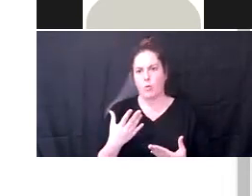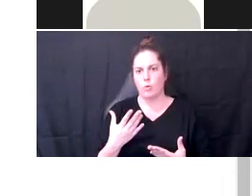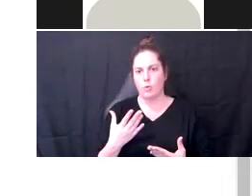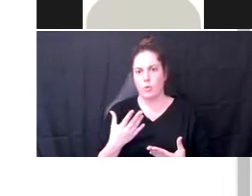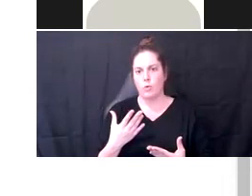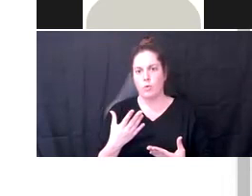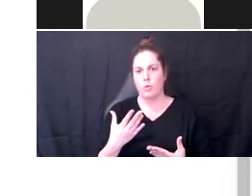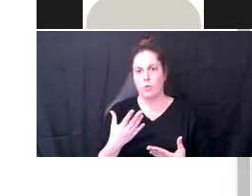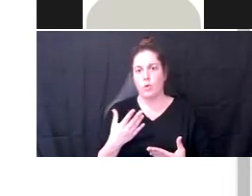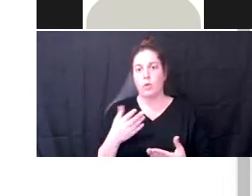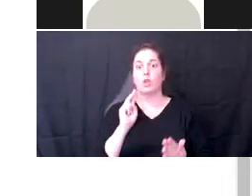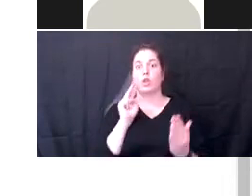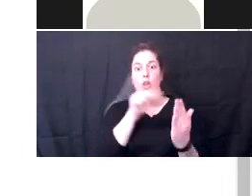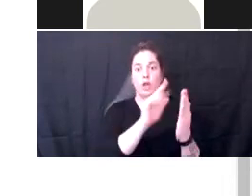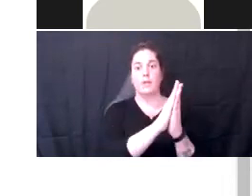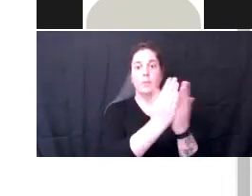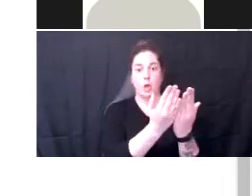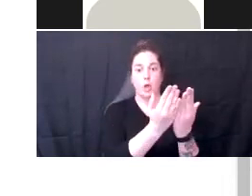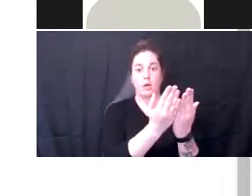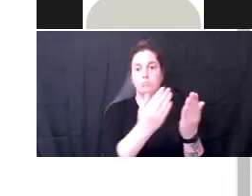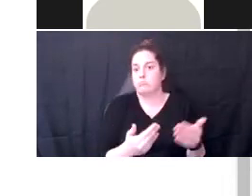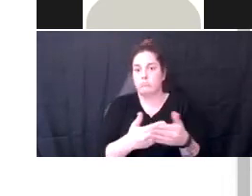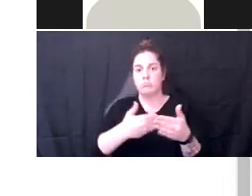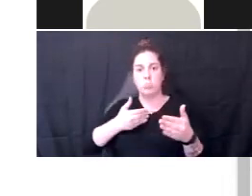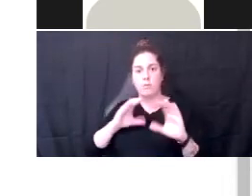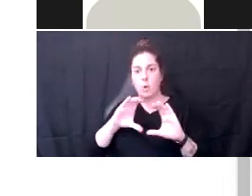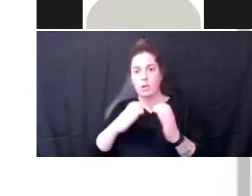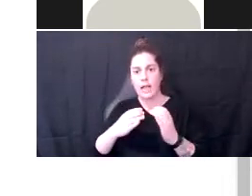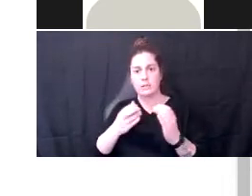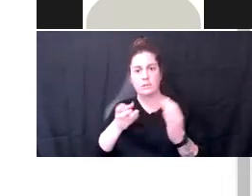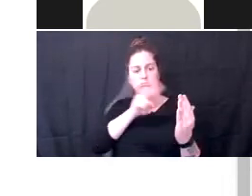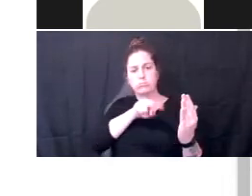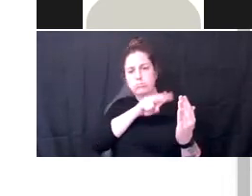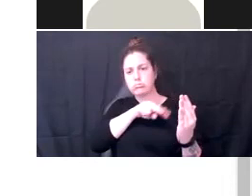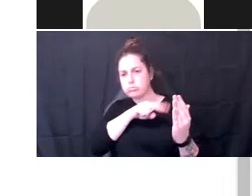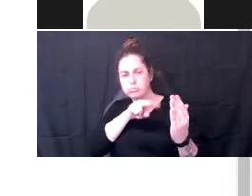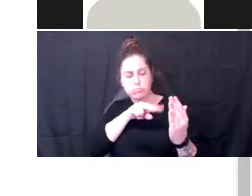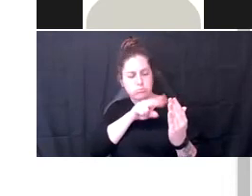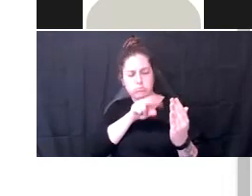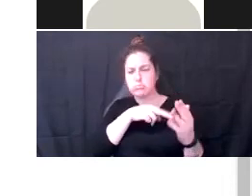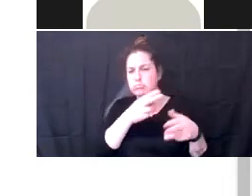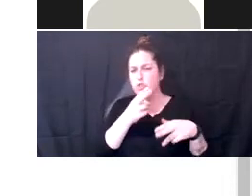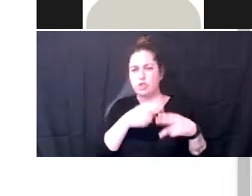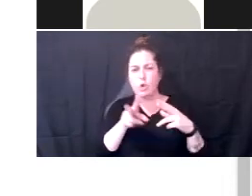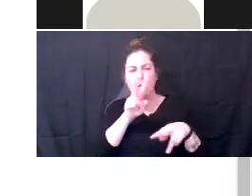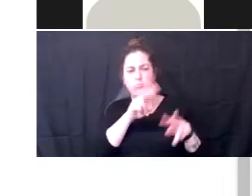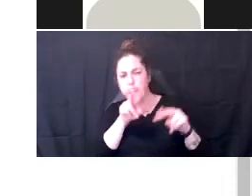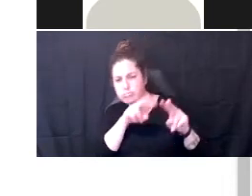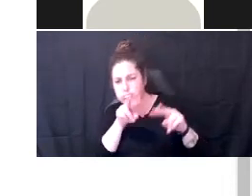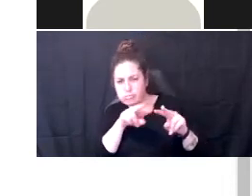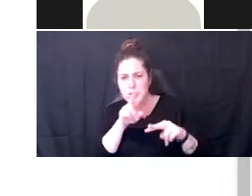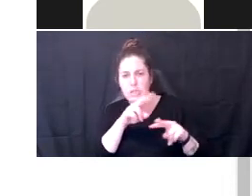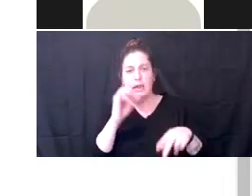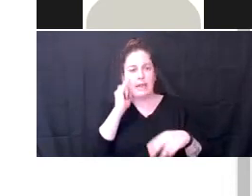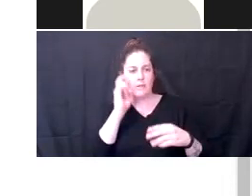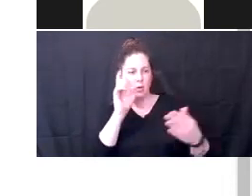textbook materials ahead of time. If even if it's just to skim through it, that way, if something catches your